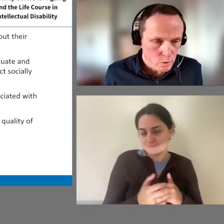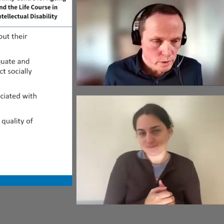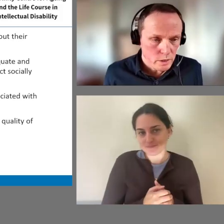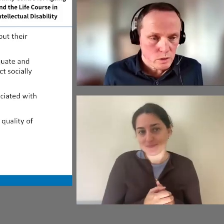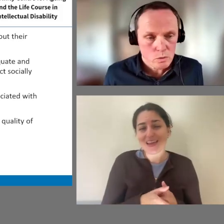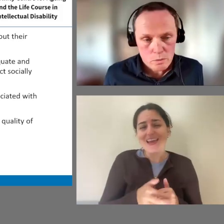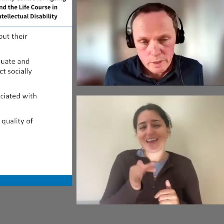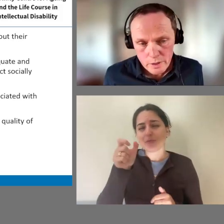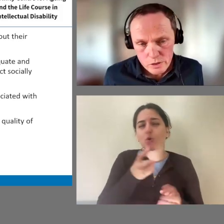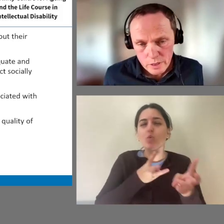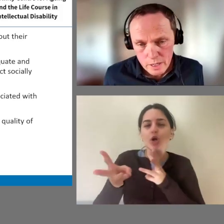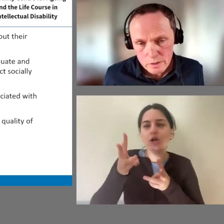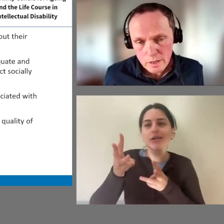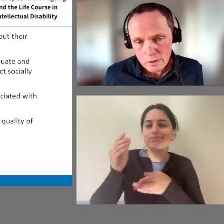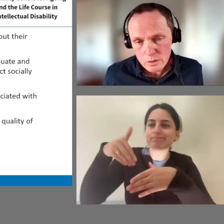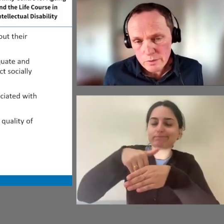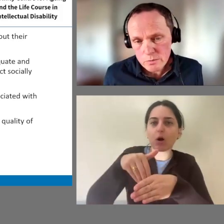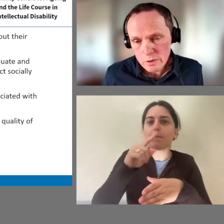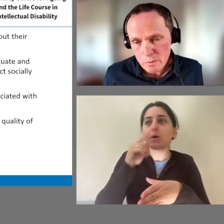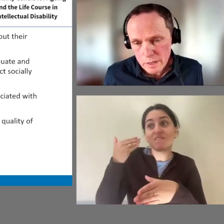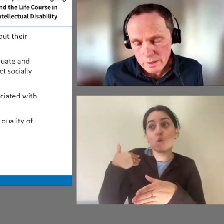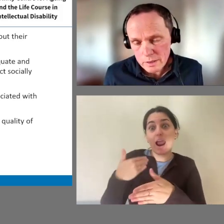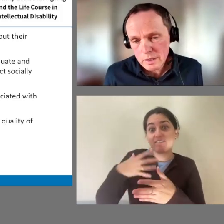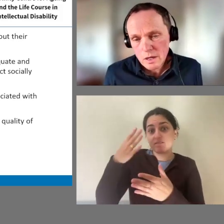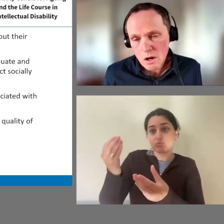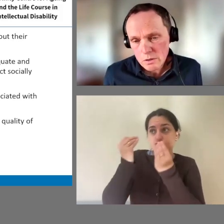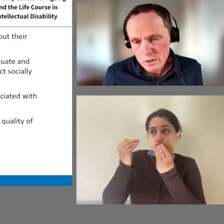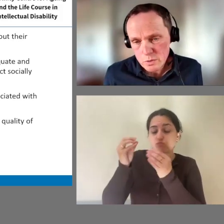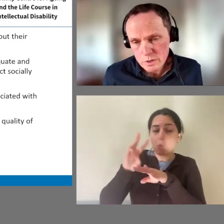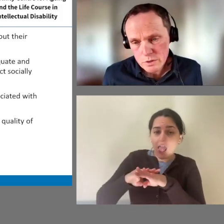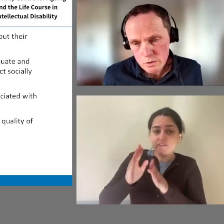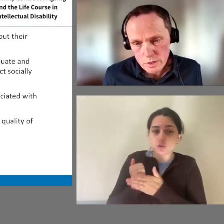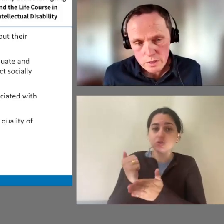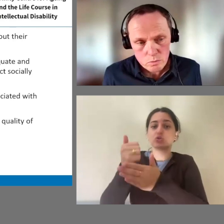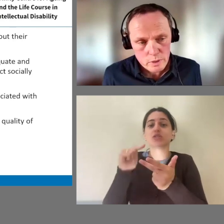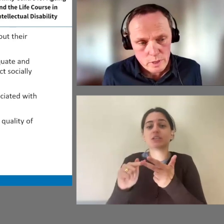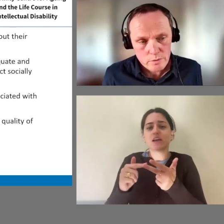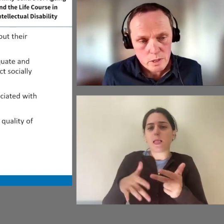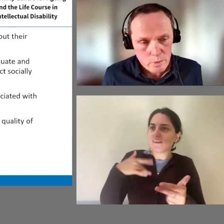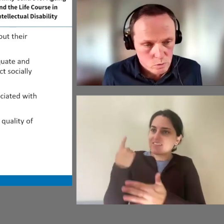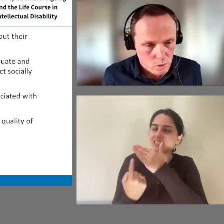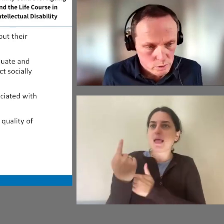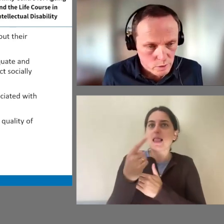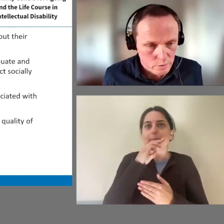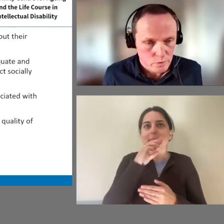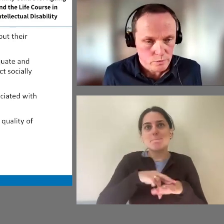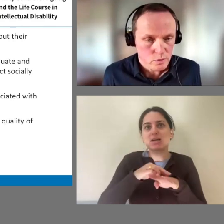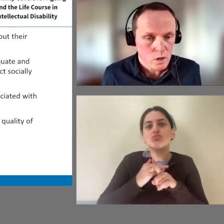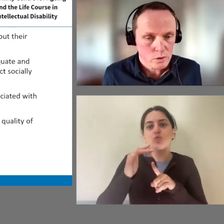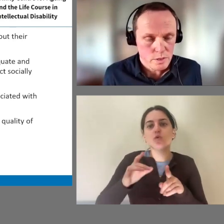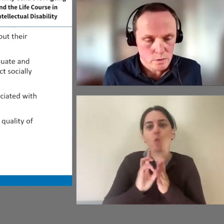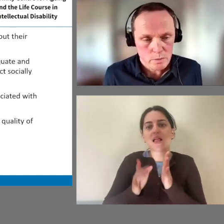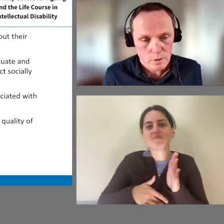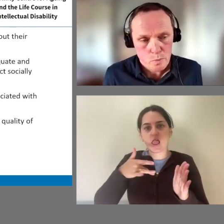People who were working, who were better educated, and who lived more independently, all of this was associated with having a better quality of life